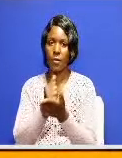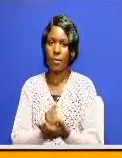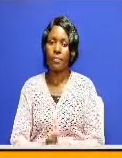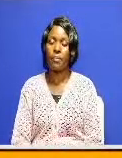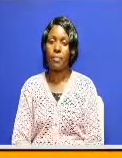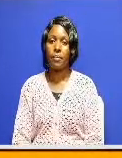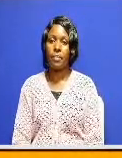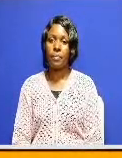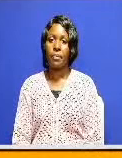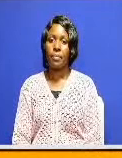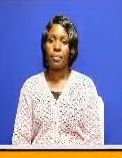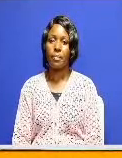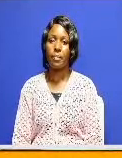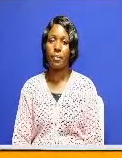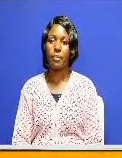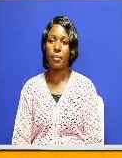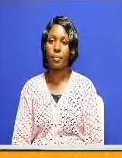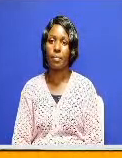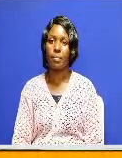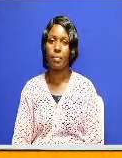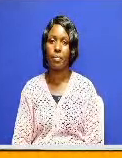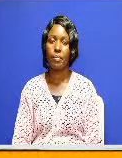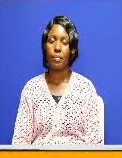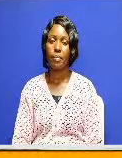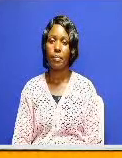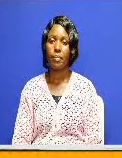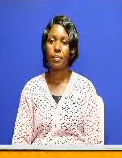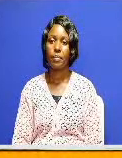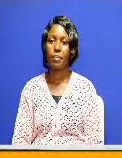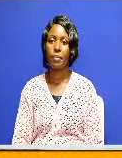Toshoro TV, kumaja kingine ngikitupo ke Nairobi, mbita Bonfiz Mungera.